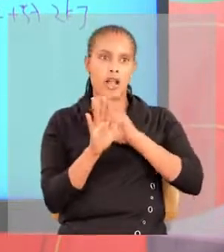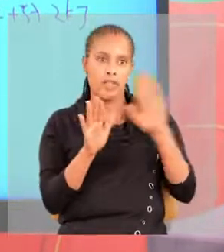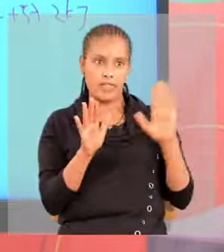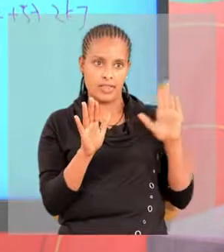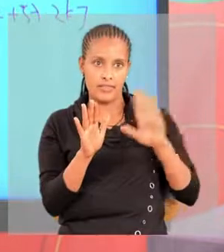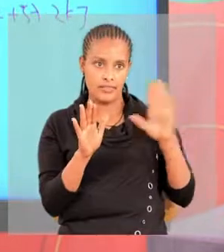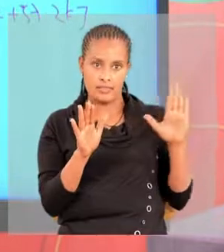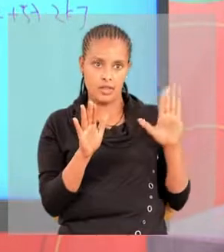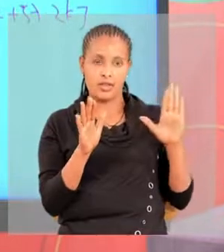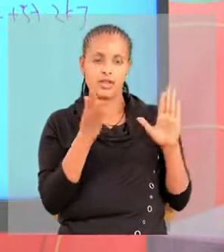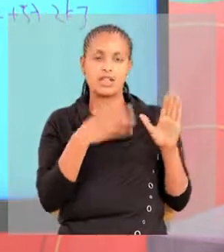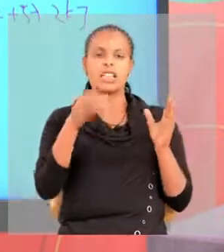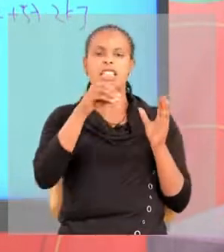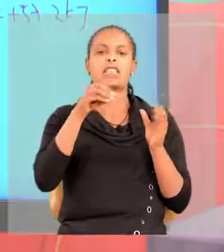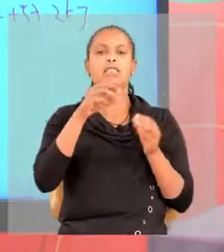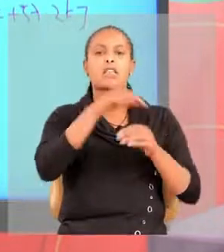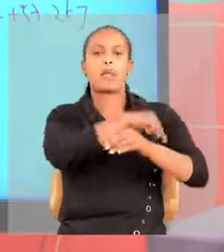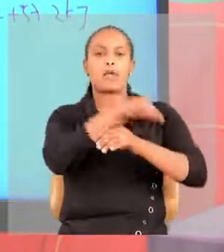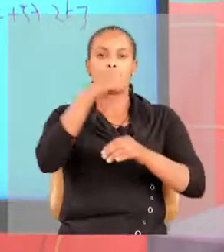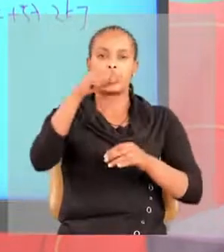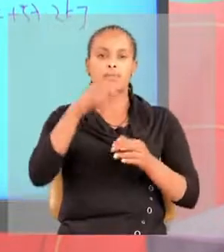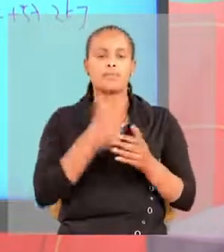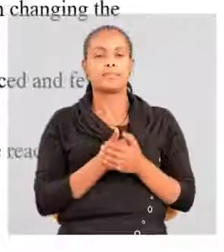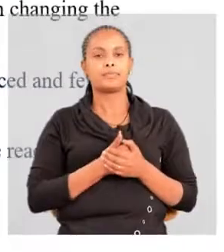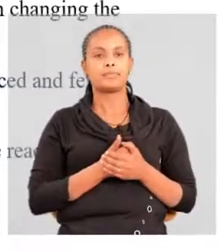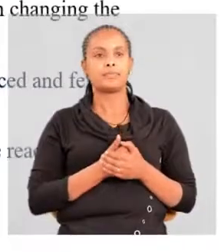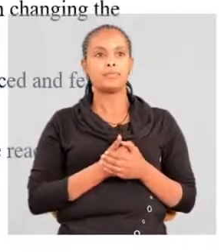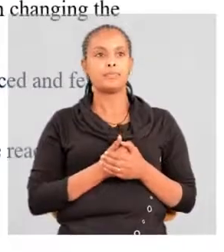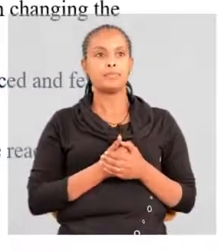increase the temperature.